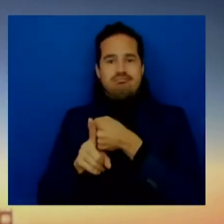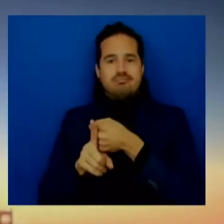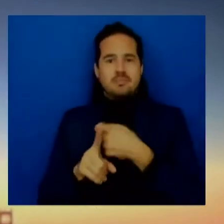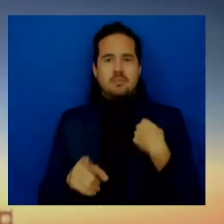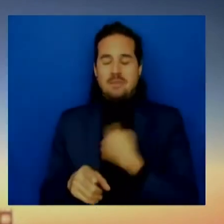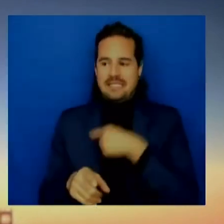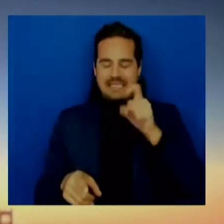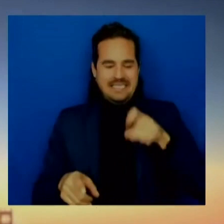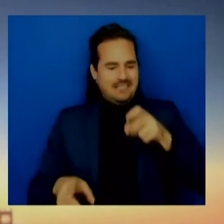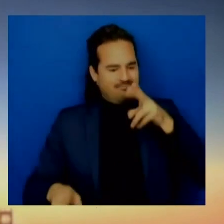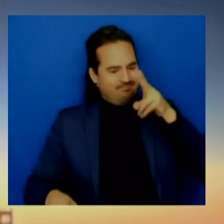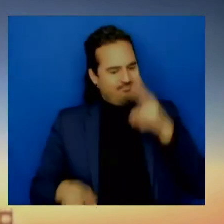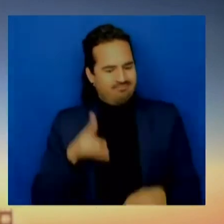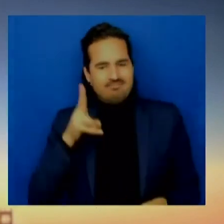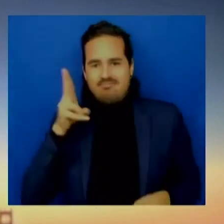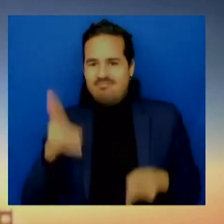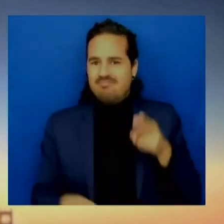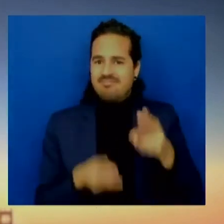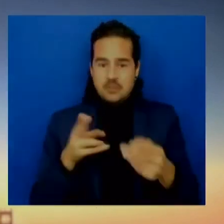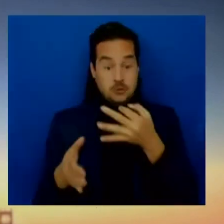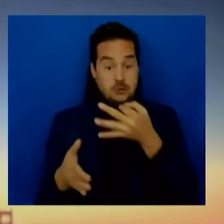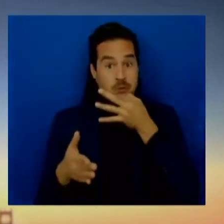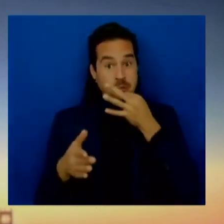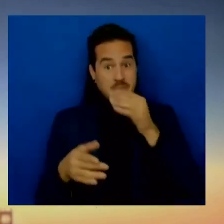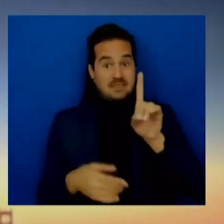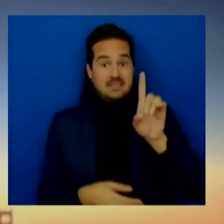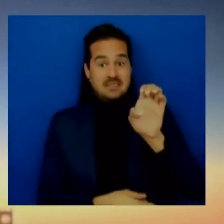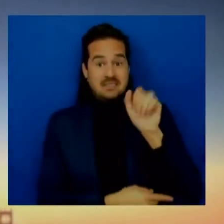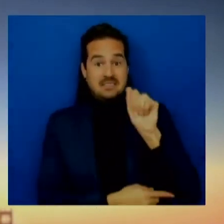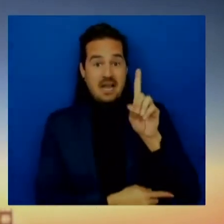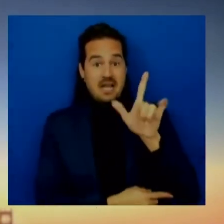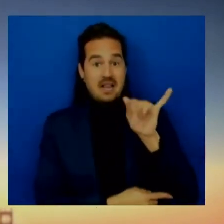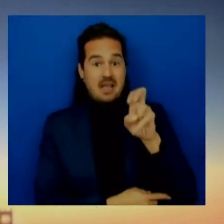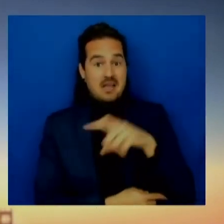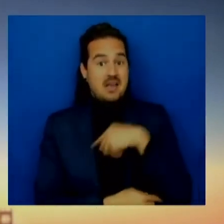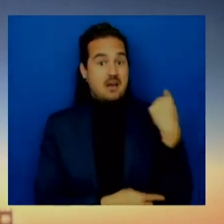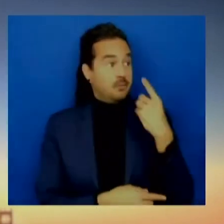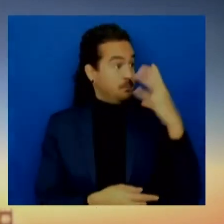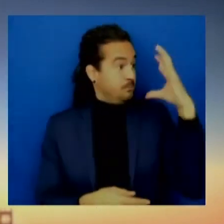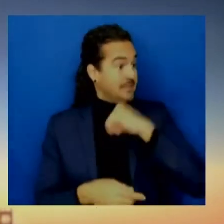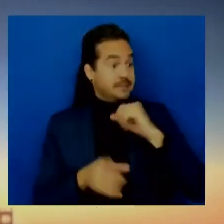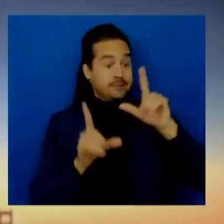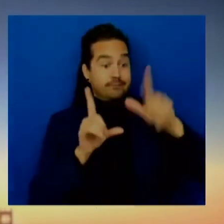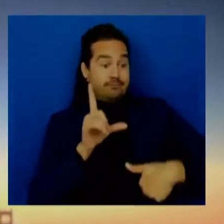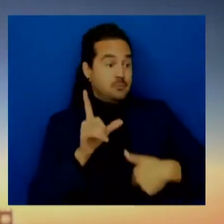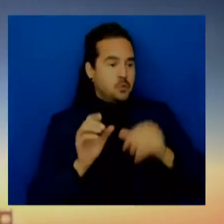experience homelessness or fall below